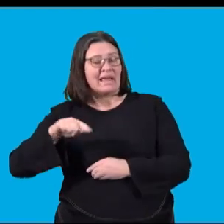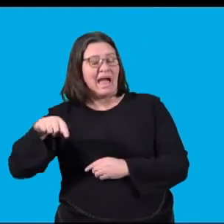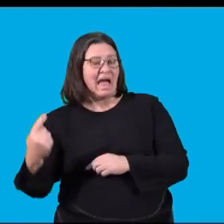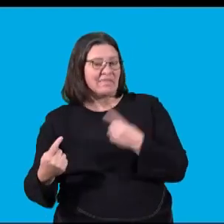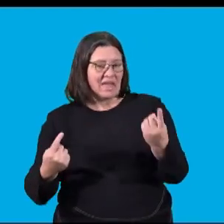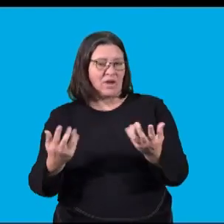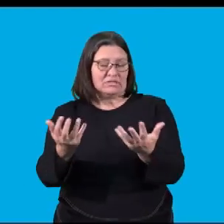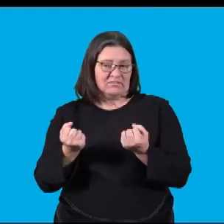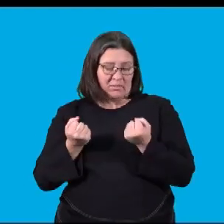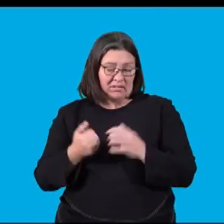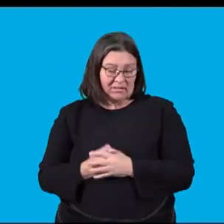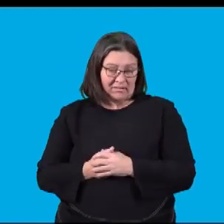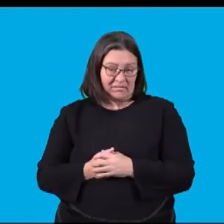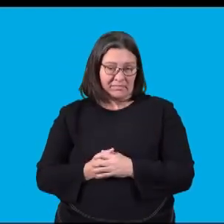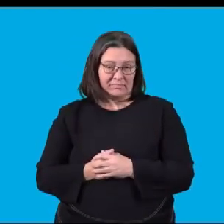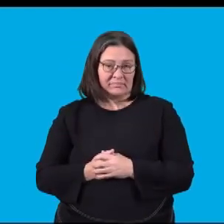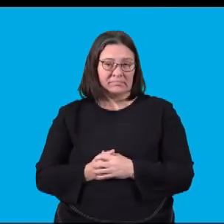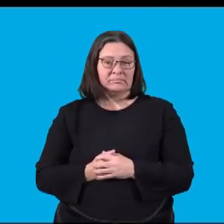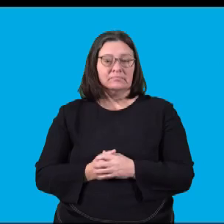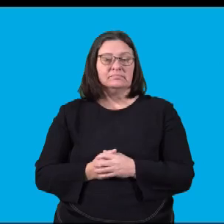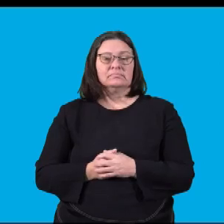trade and other receivables.